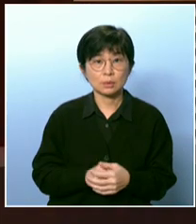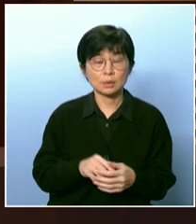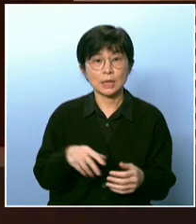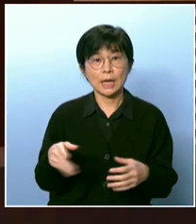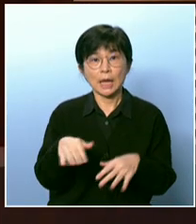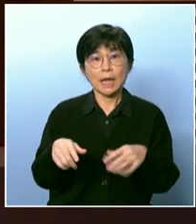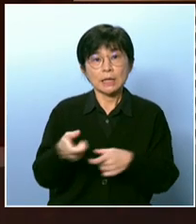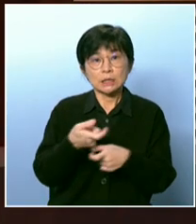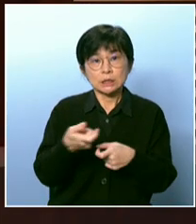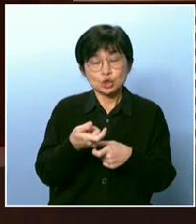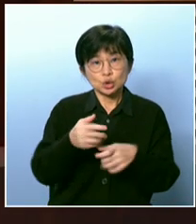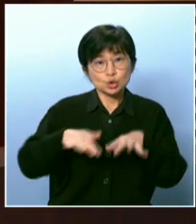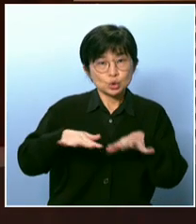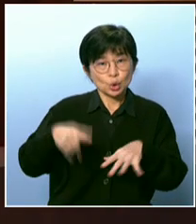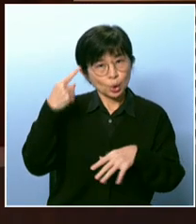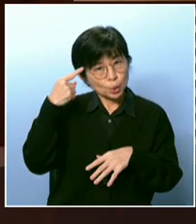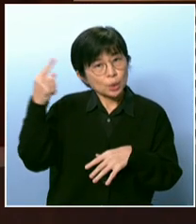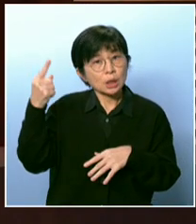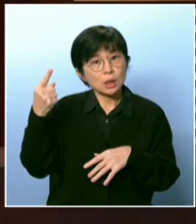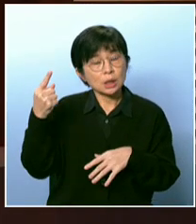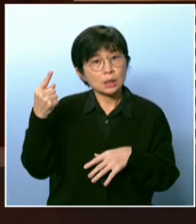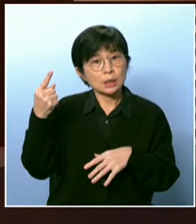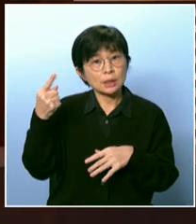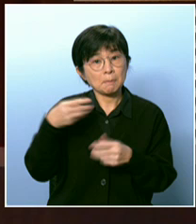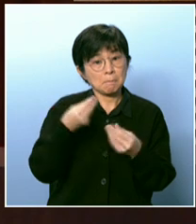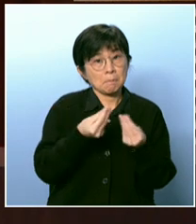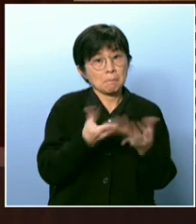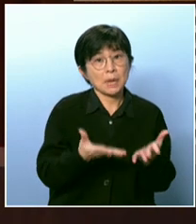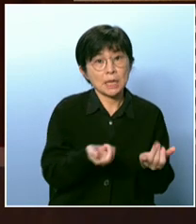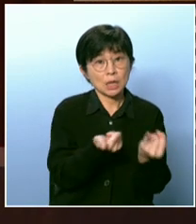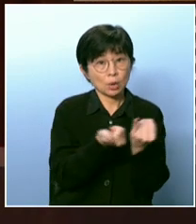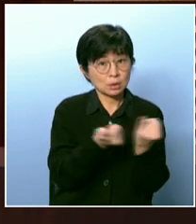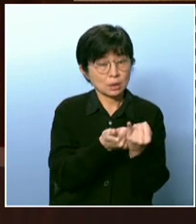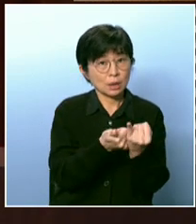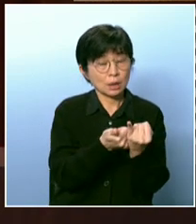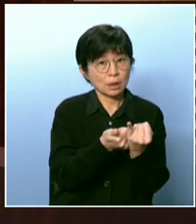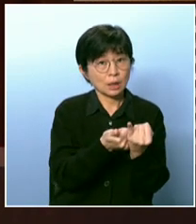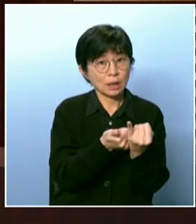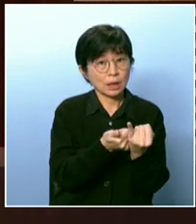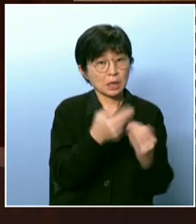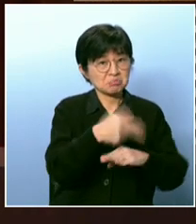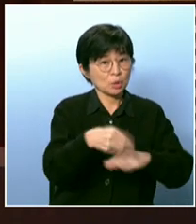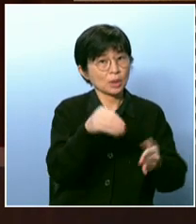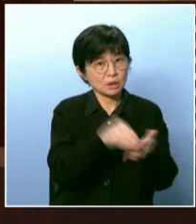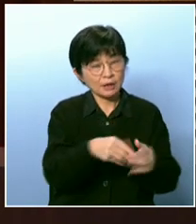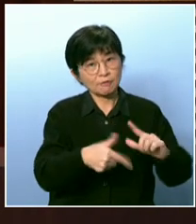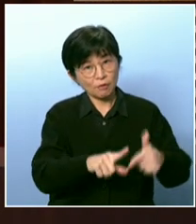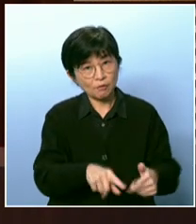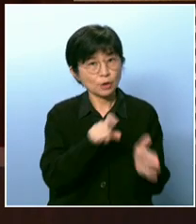outside of the 3-year cycle. As for financial education.